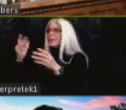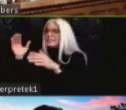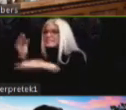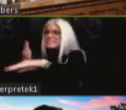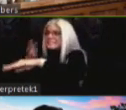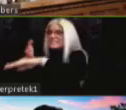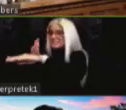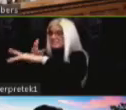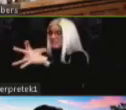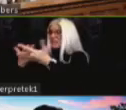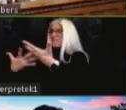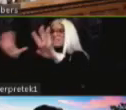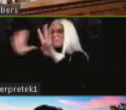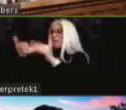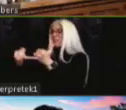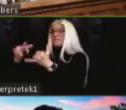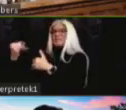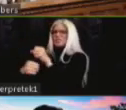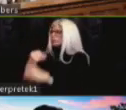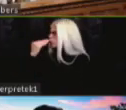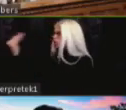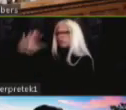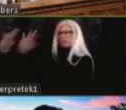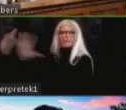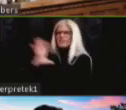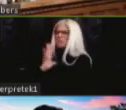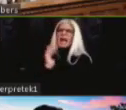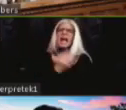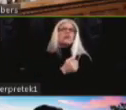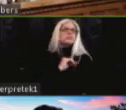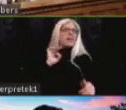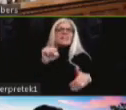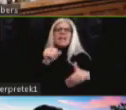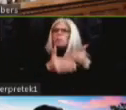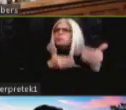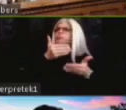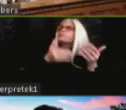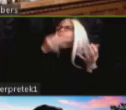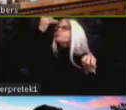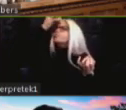think that gives our staff enough time to start thinking about how we